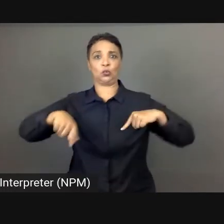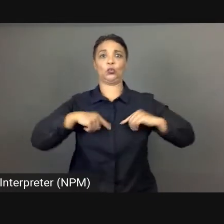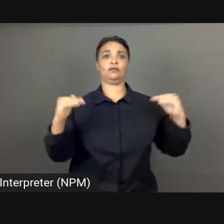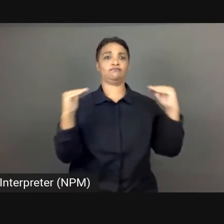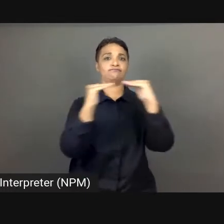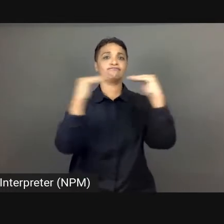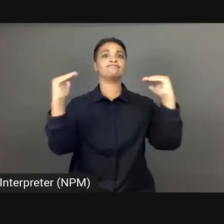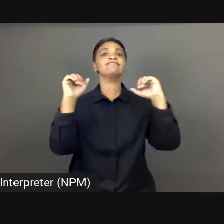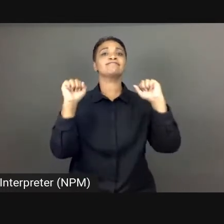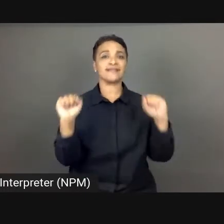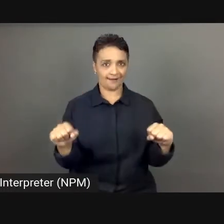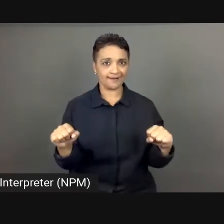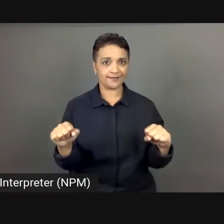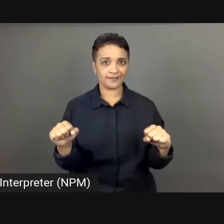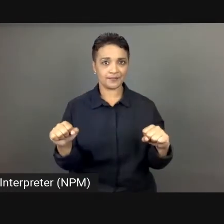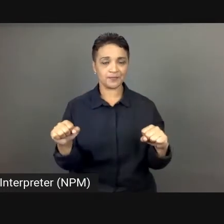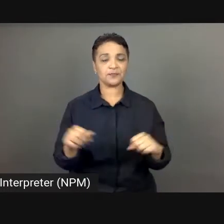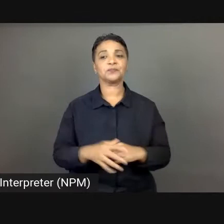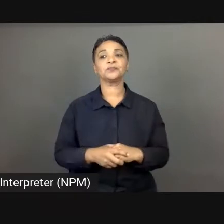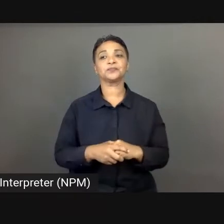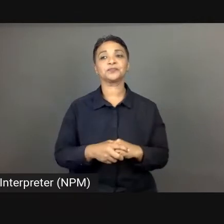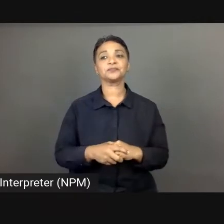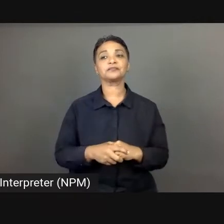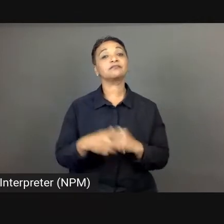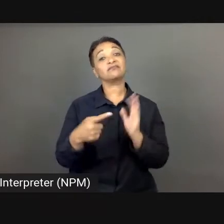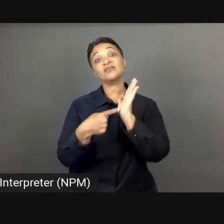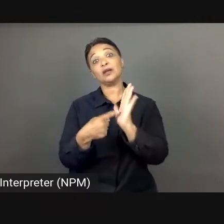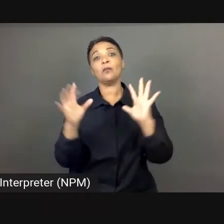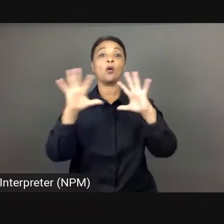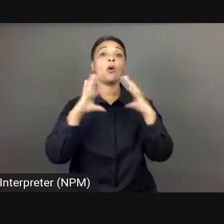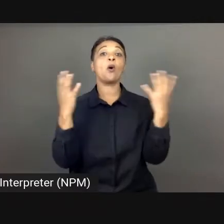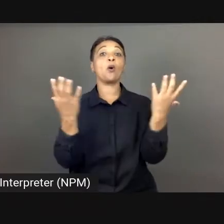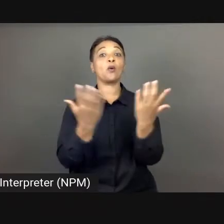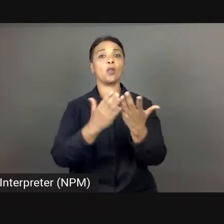are, in fact, within the global community of citizens.